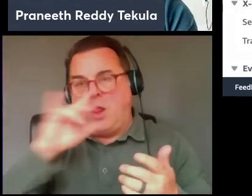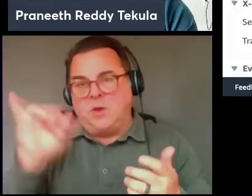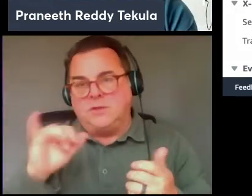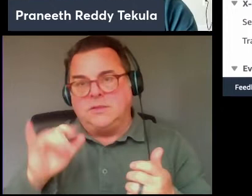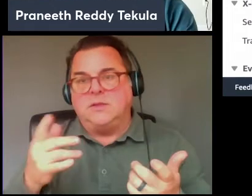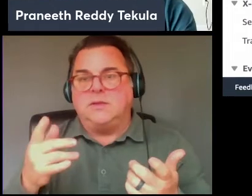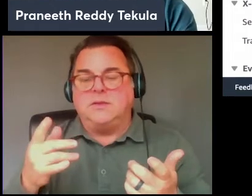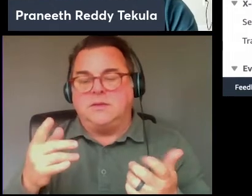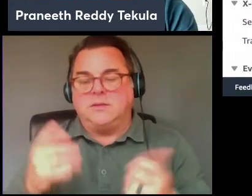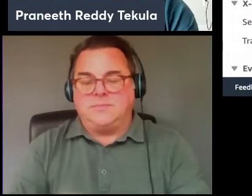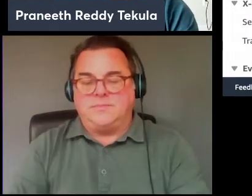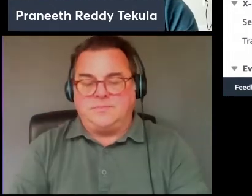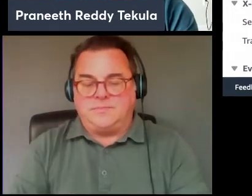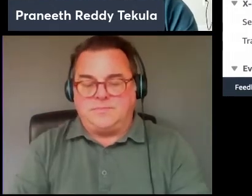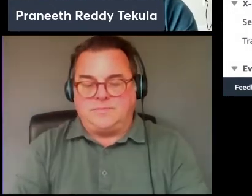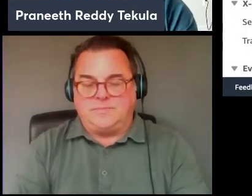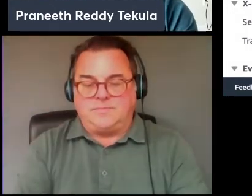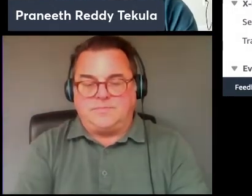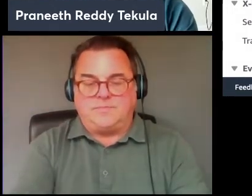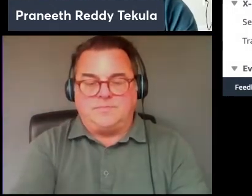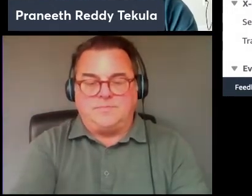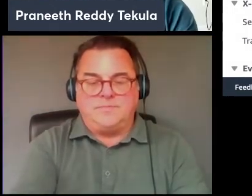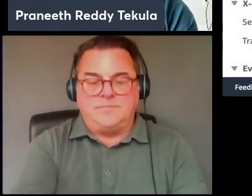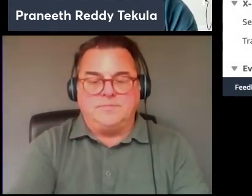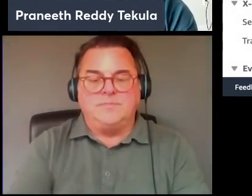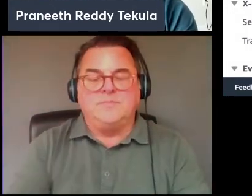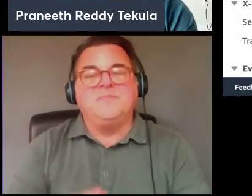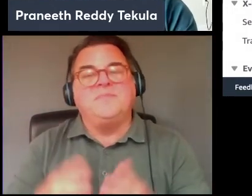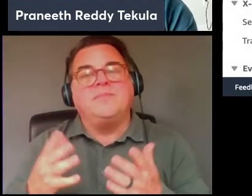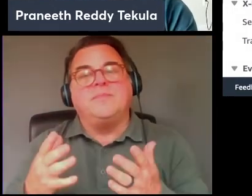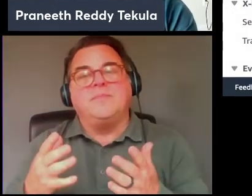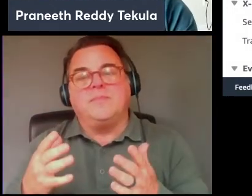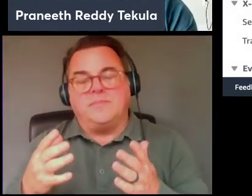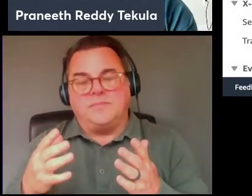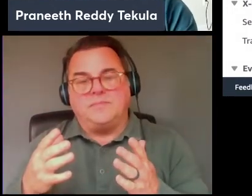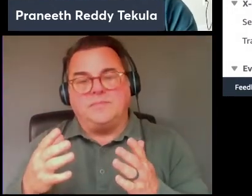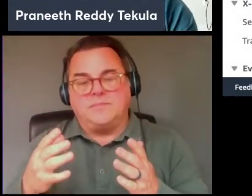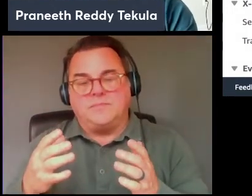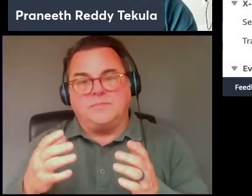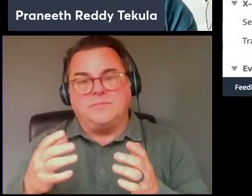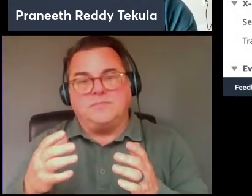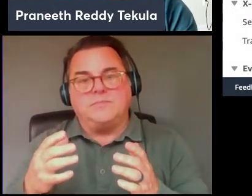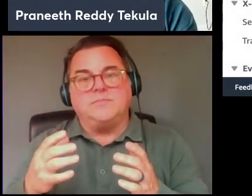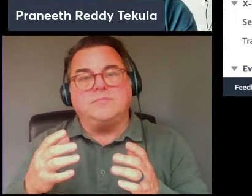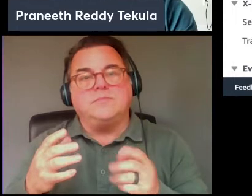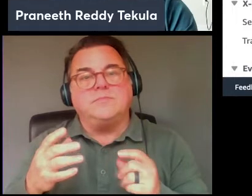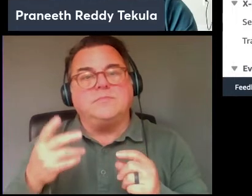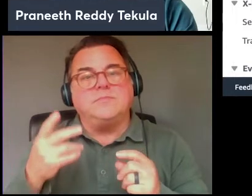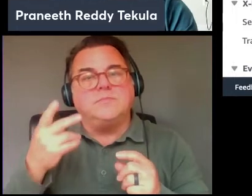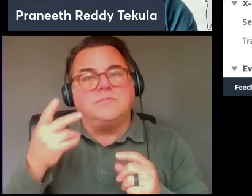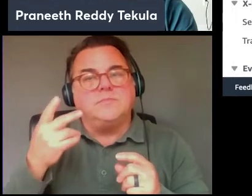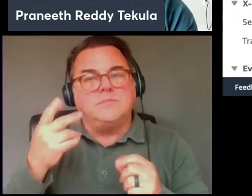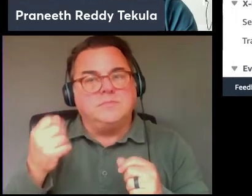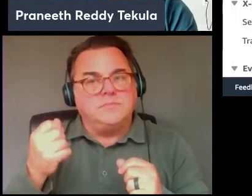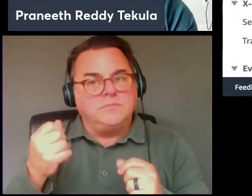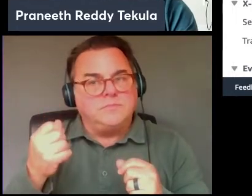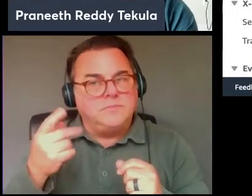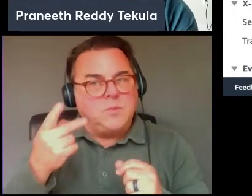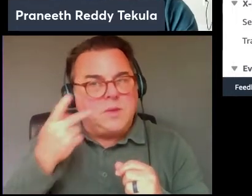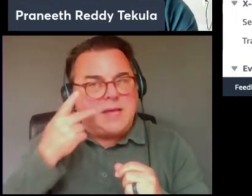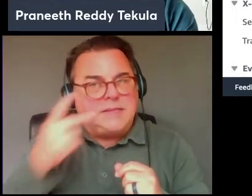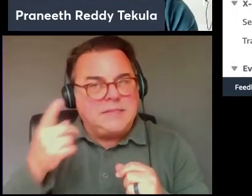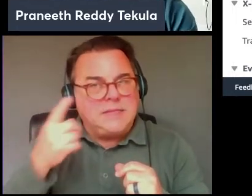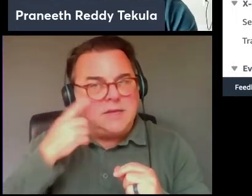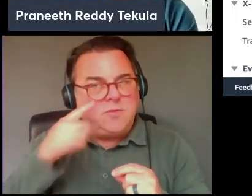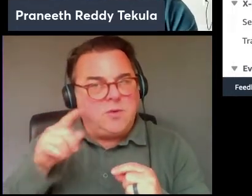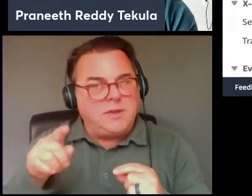with Metric Insights. Over here, to remove a query, all you need to do is go to the builder view, hit the